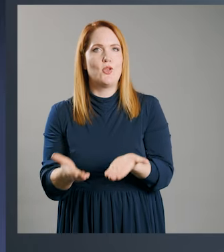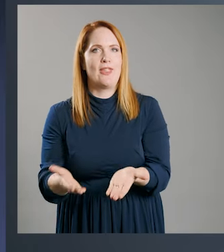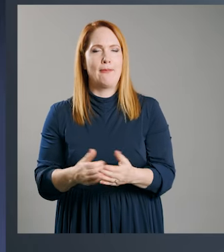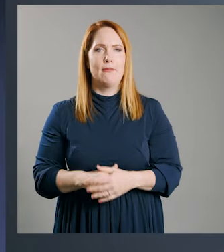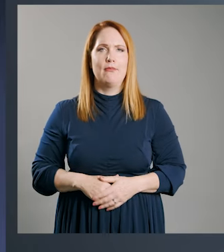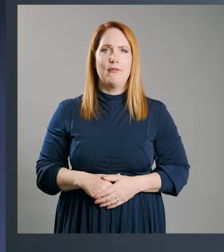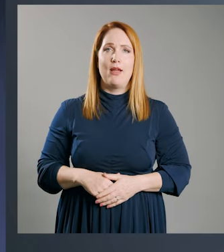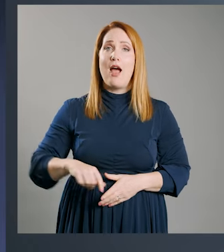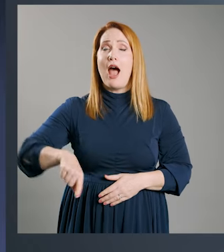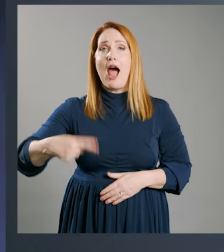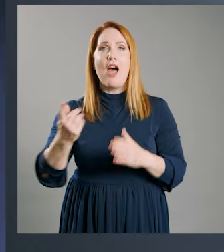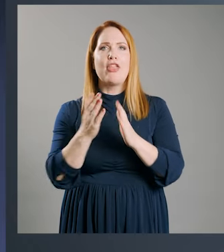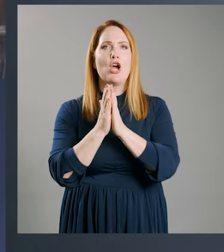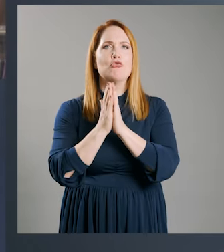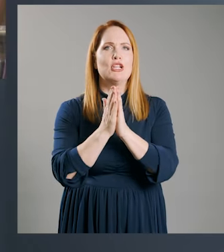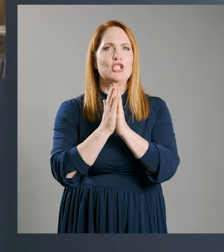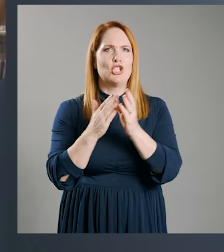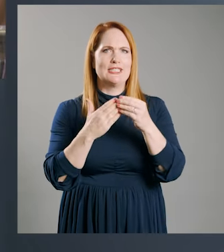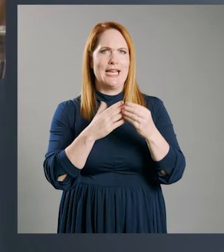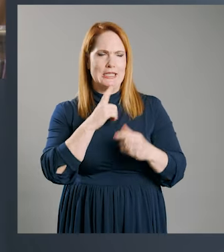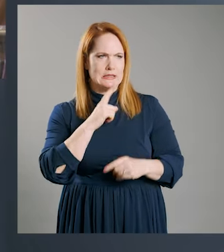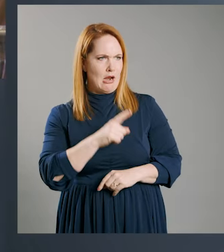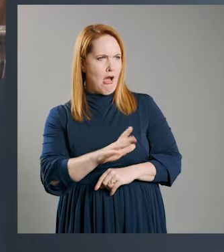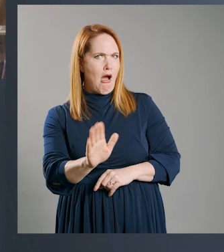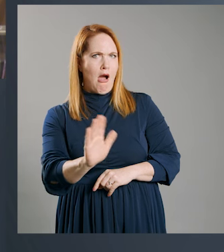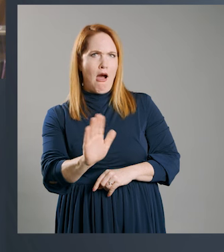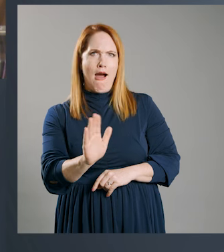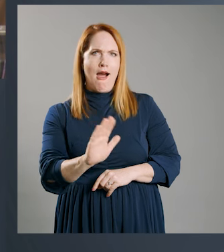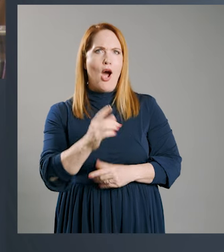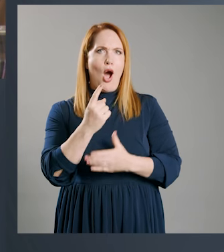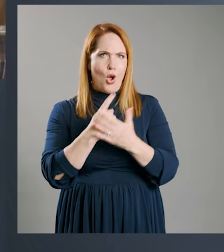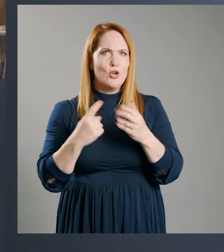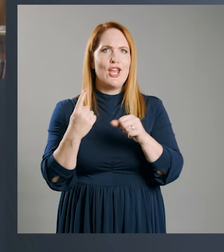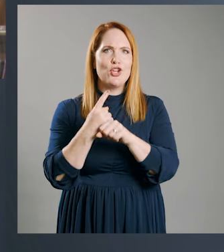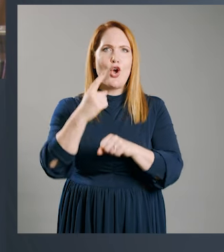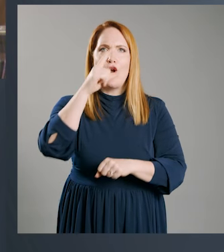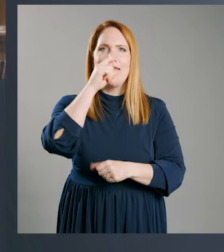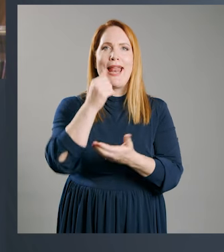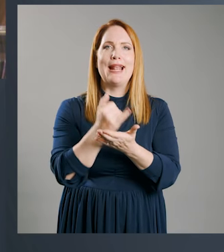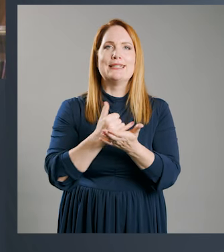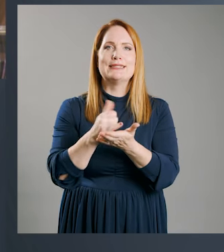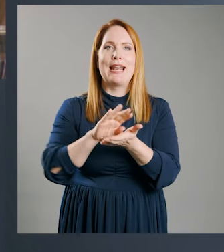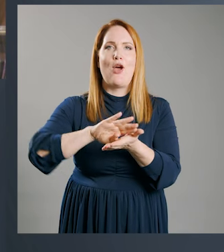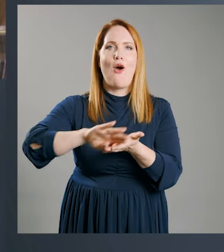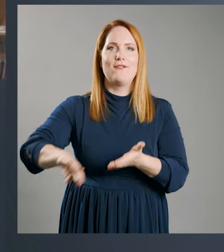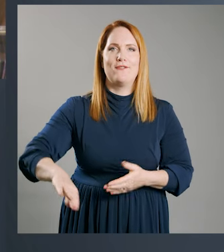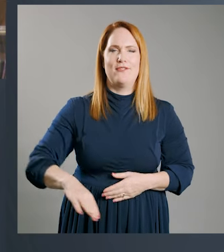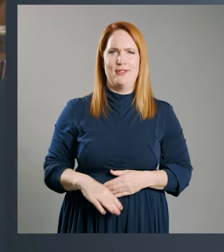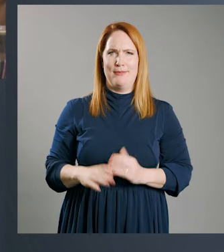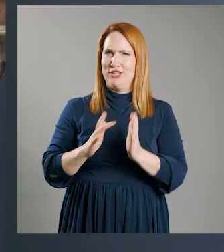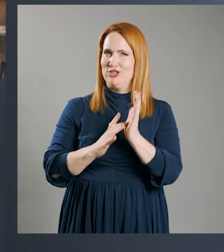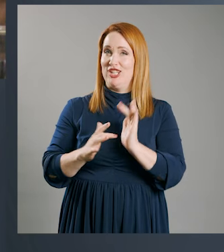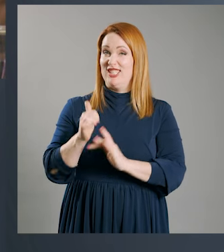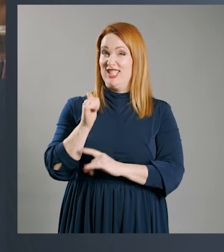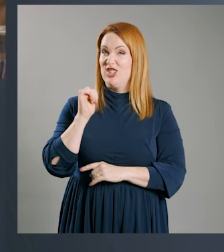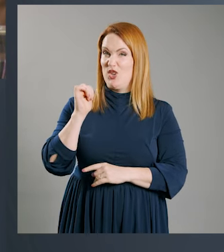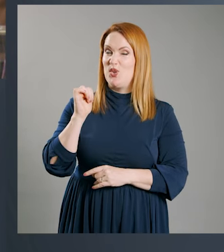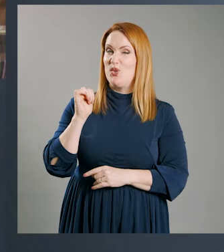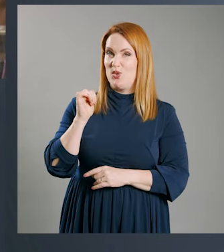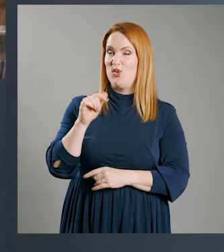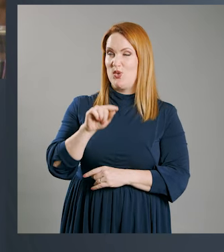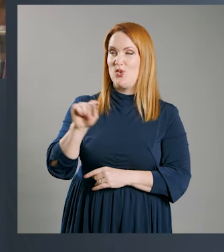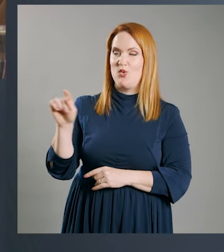All of the religious leaders said, what is he saying? This is blasphemy. Only God can forgive sins. And Jesus knew